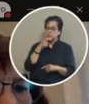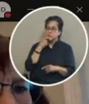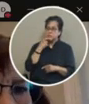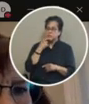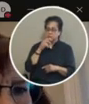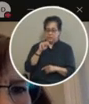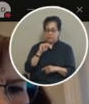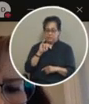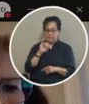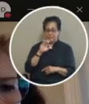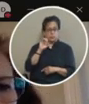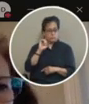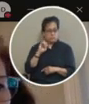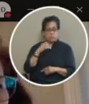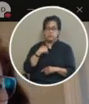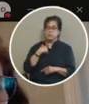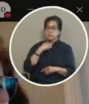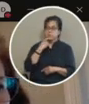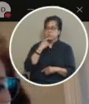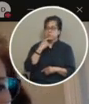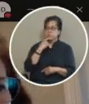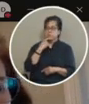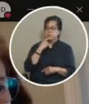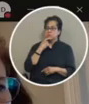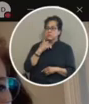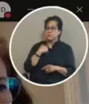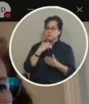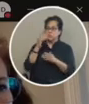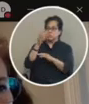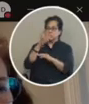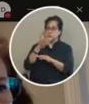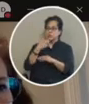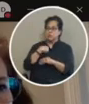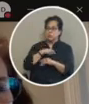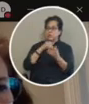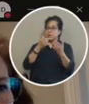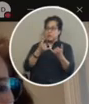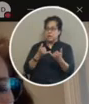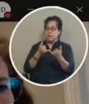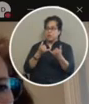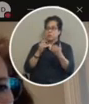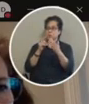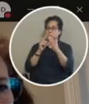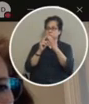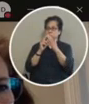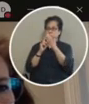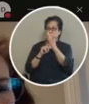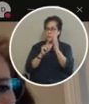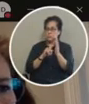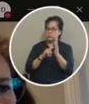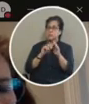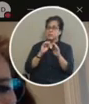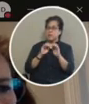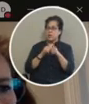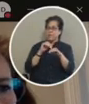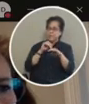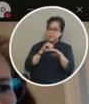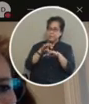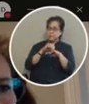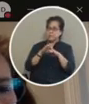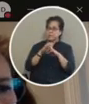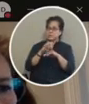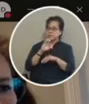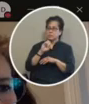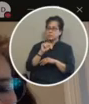to Representative Schwartzwein, we're, as I mentioned during my presentation, we are currently looking into the impacts of the